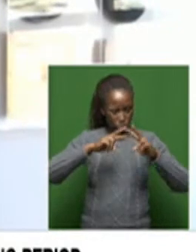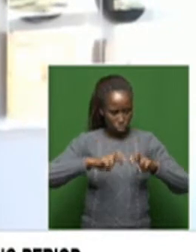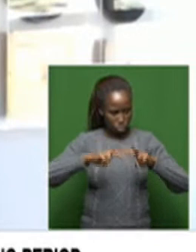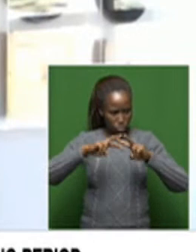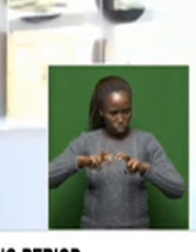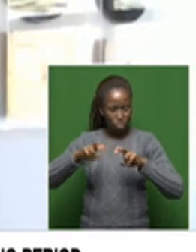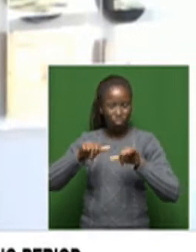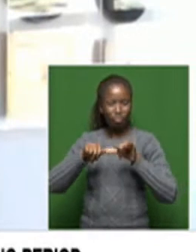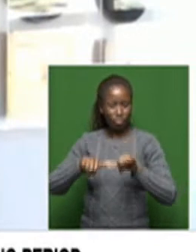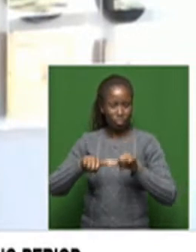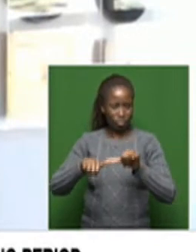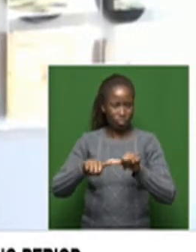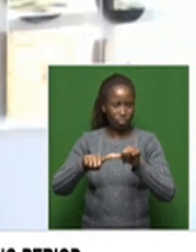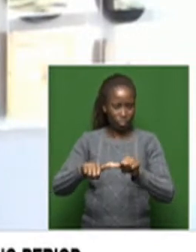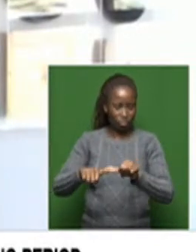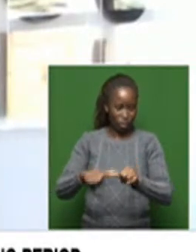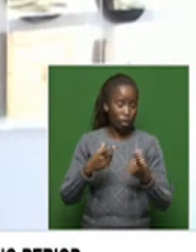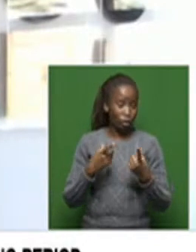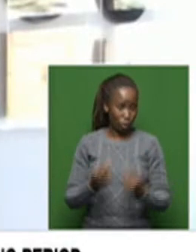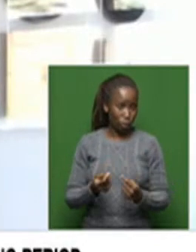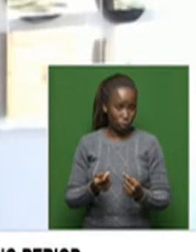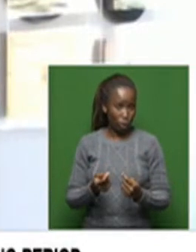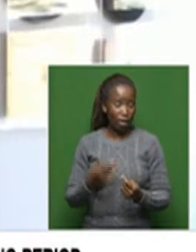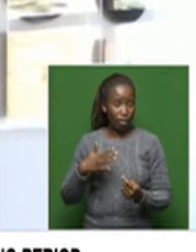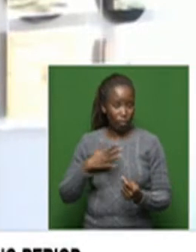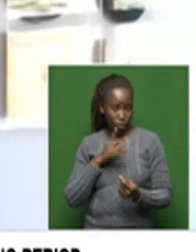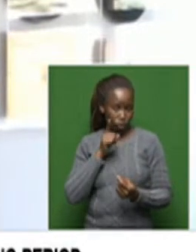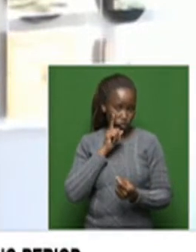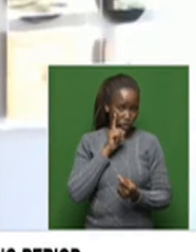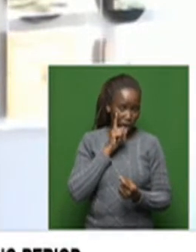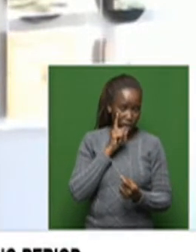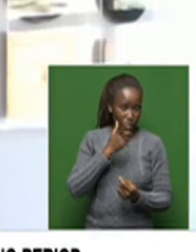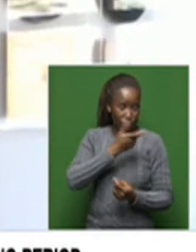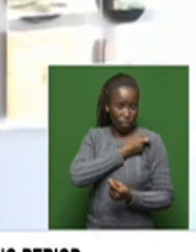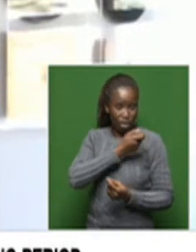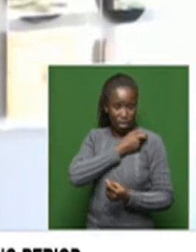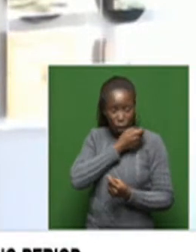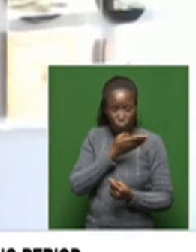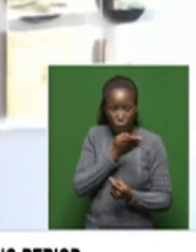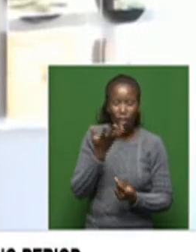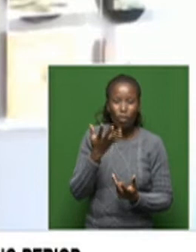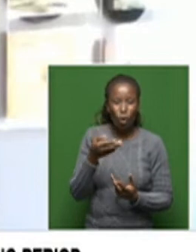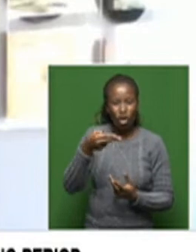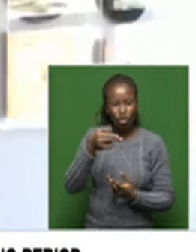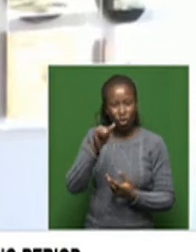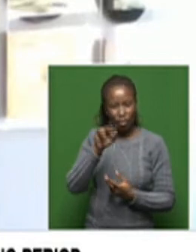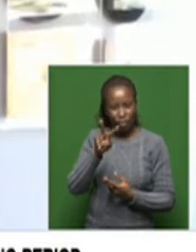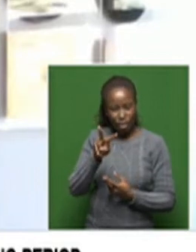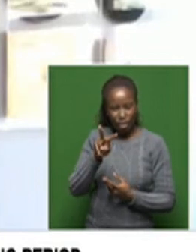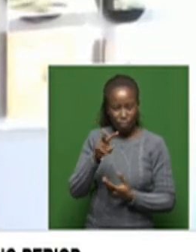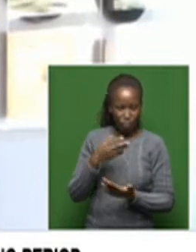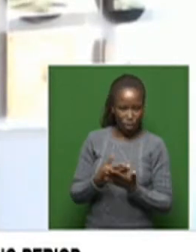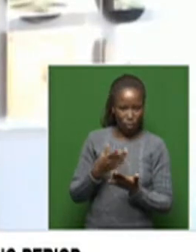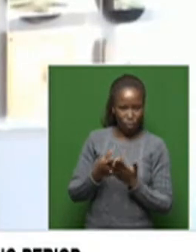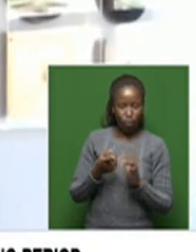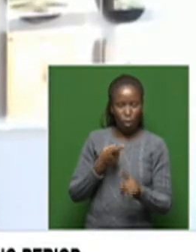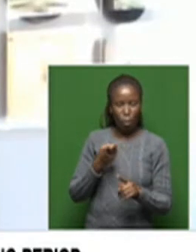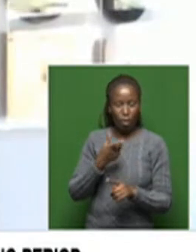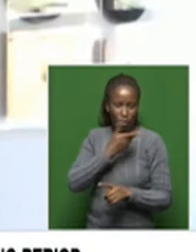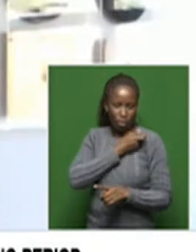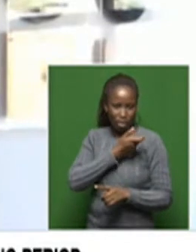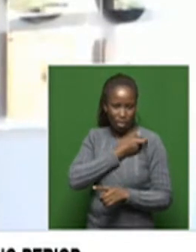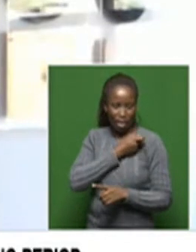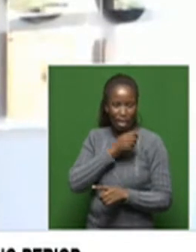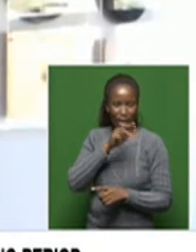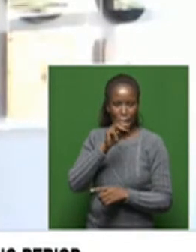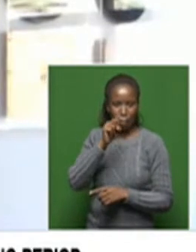thinking, and a specialist committee on looking at all the vaccines with HIV has been set up by the Vaccine MAC, and has also been looked